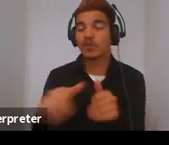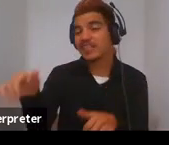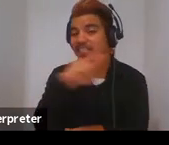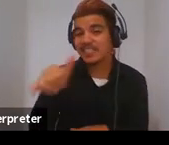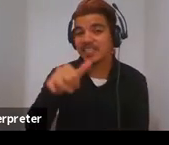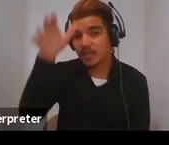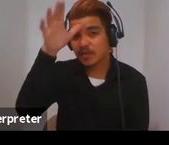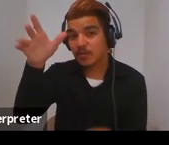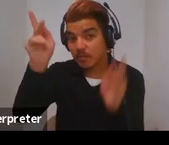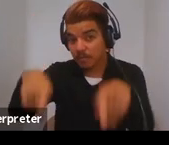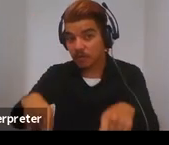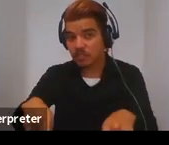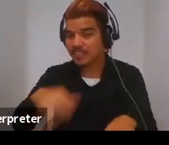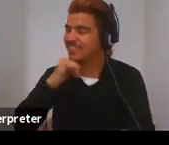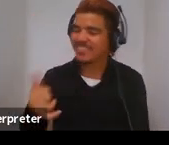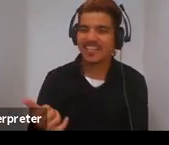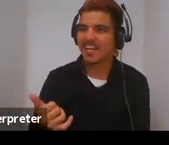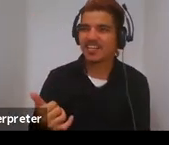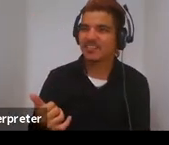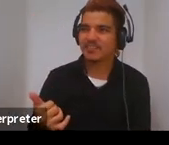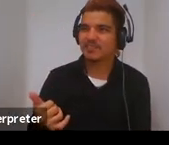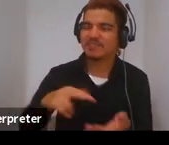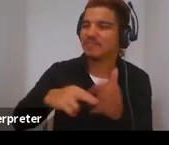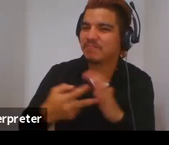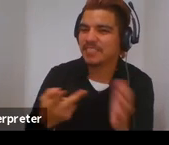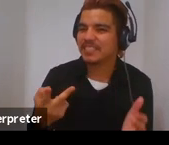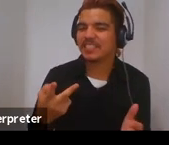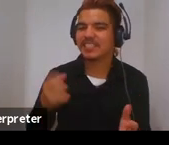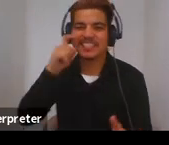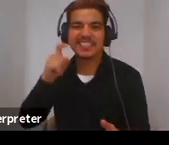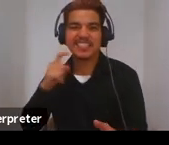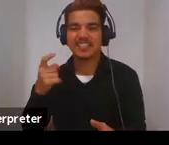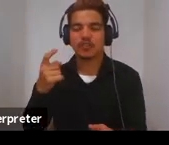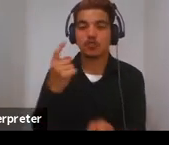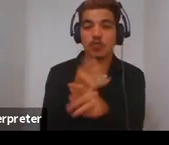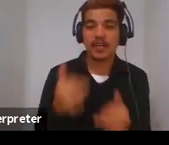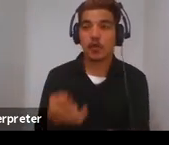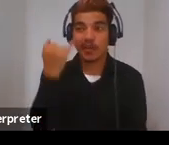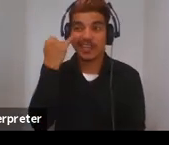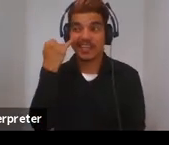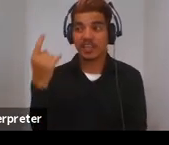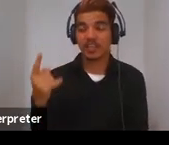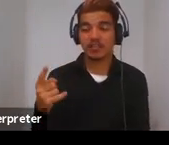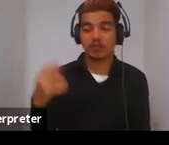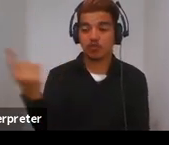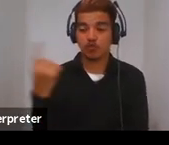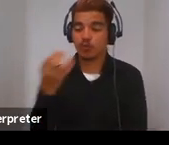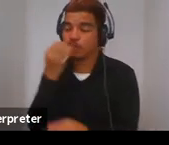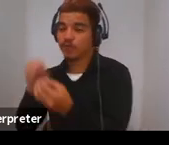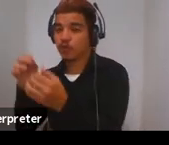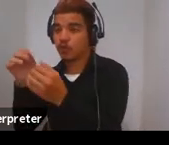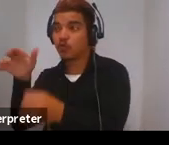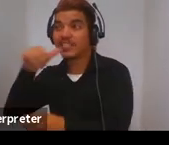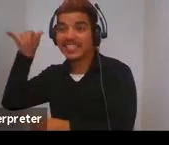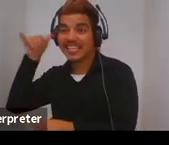not guarantee consent for sex right now. If someone kissed you yesterday, that doesn't mean they want to kiss you